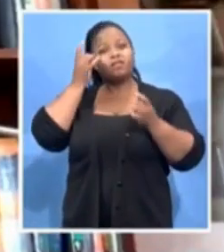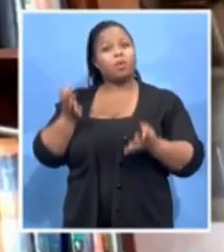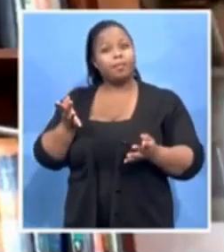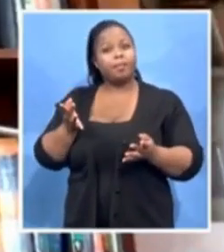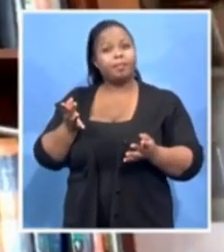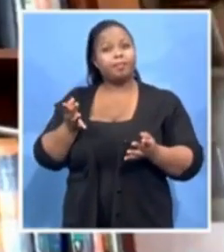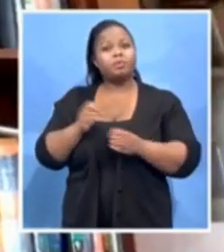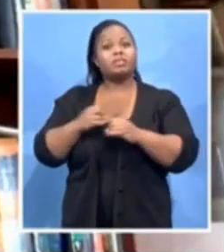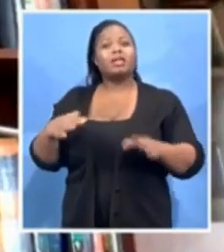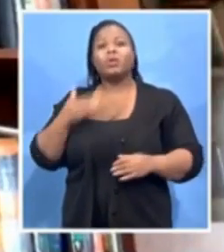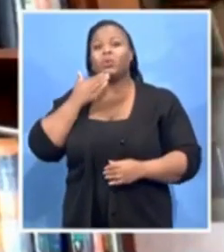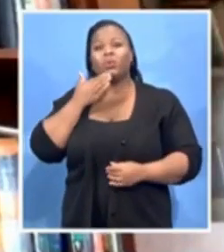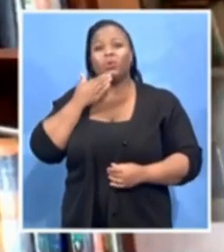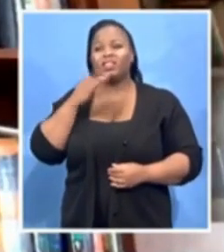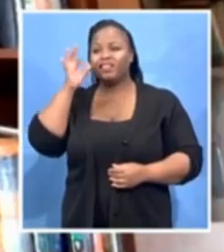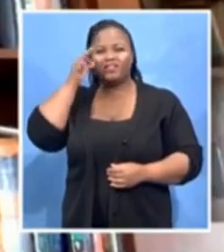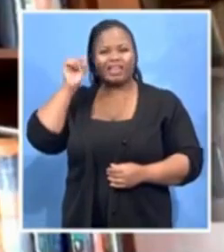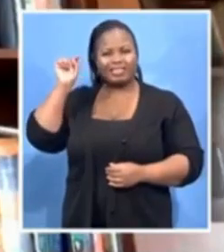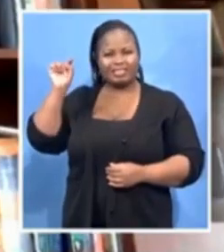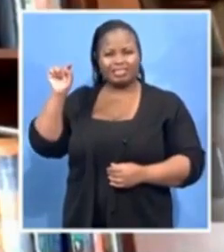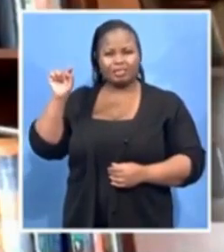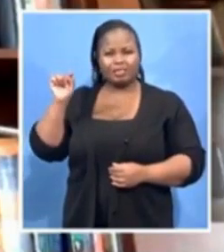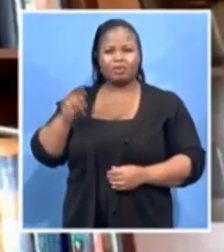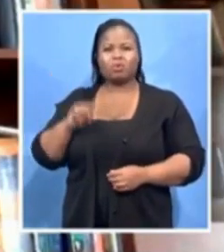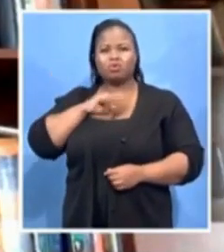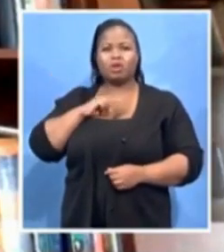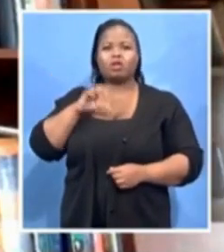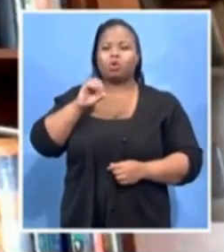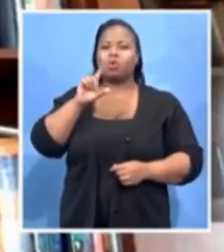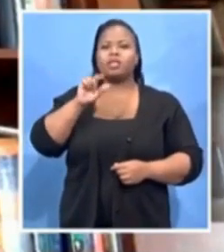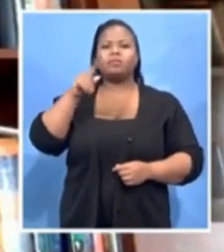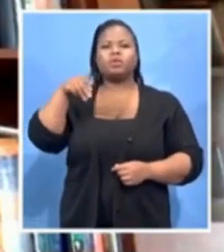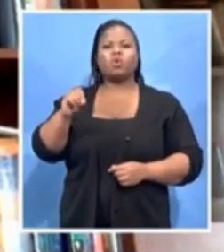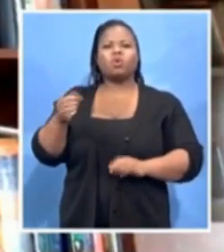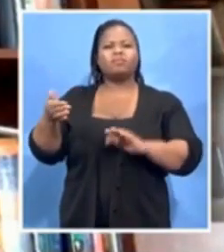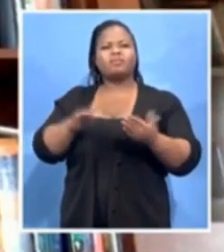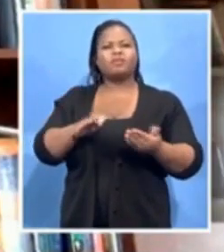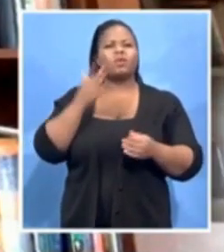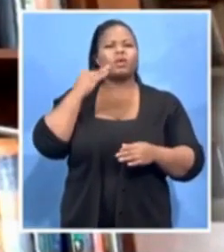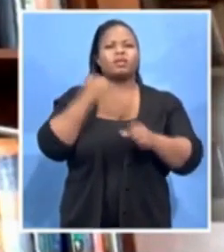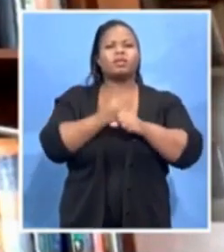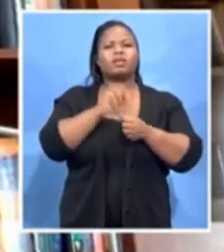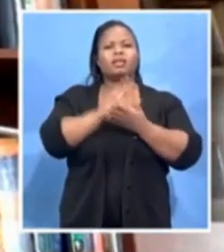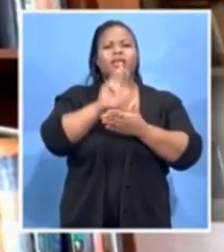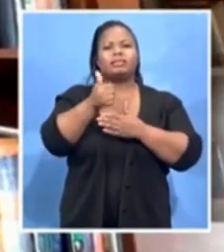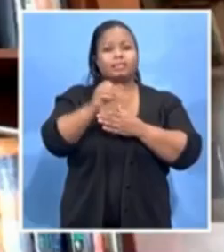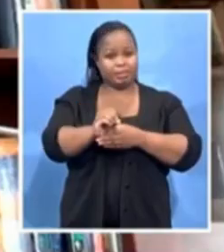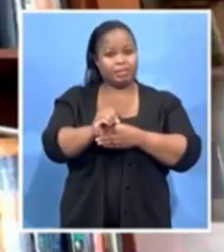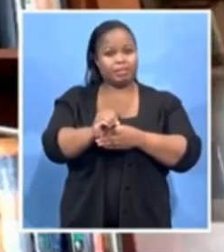totally different phase. Olympio is dead in 1960, and we now